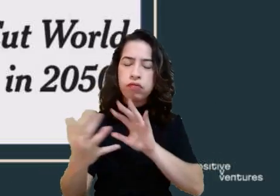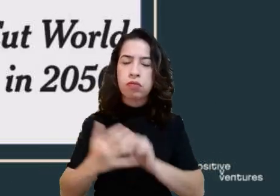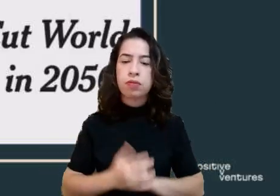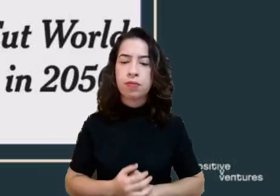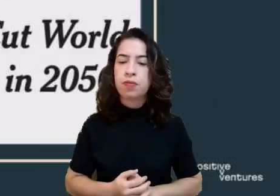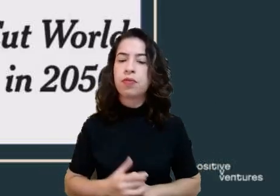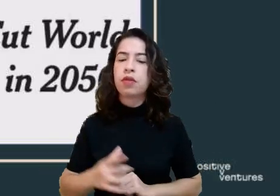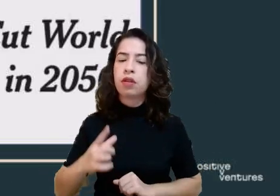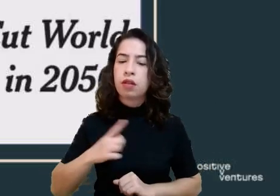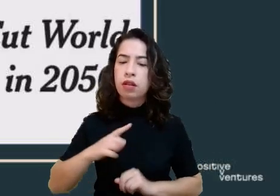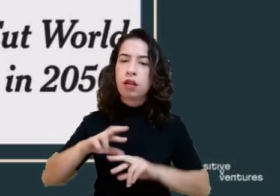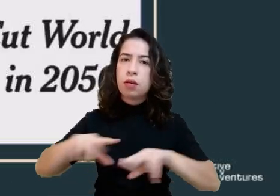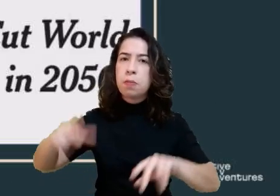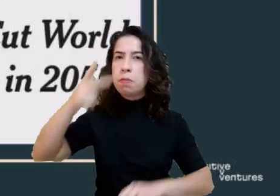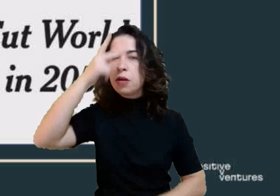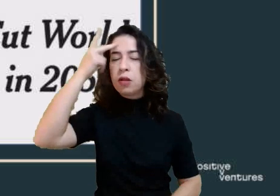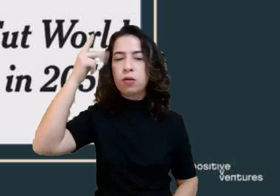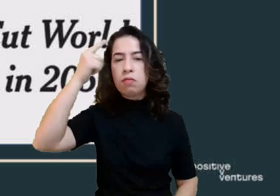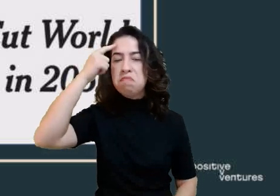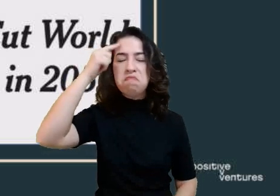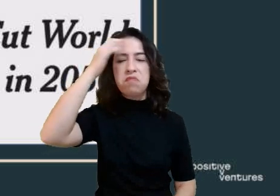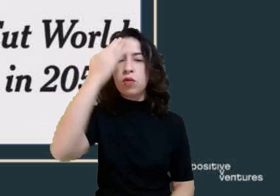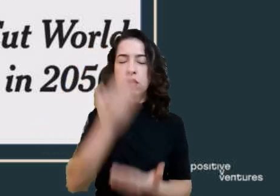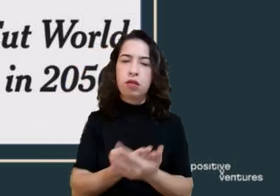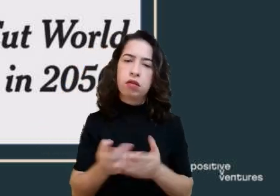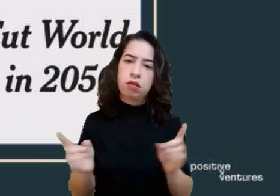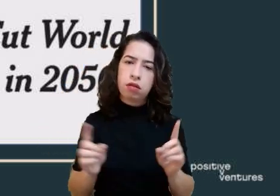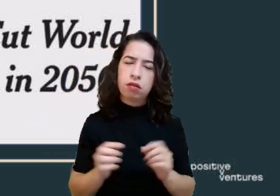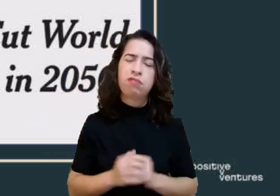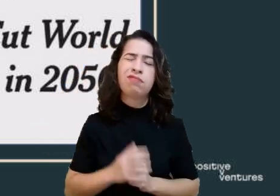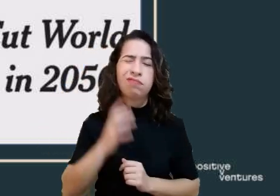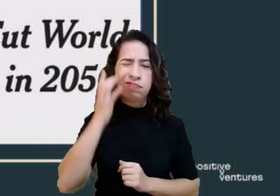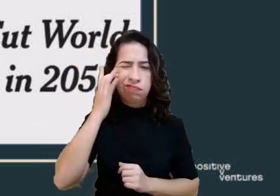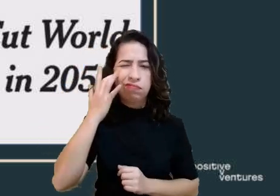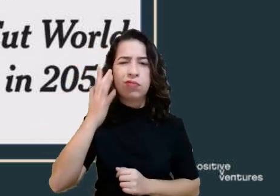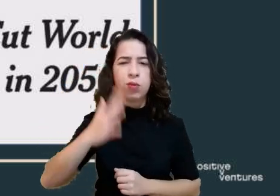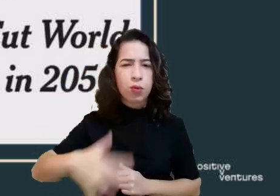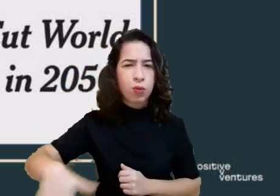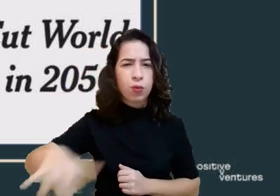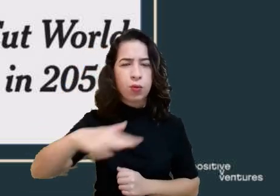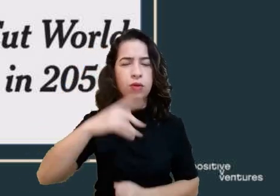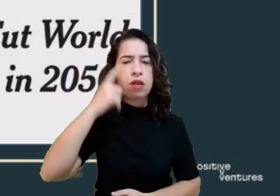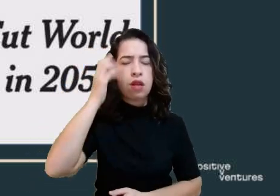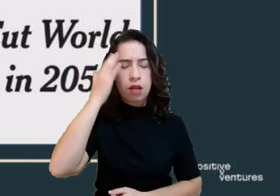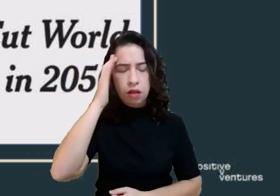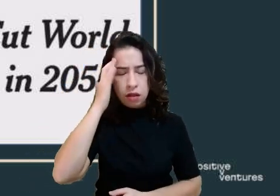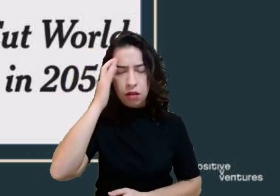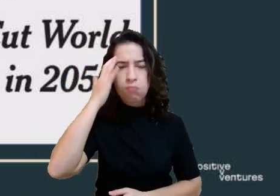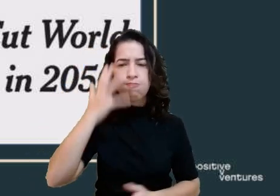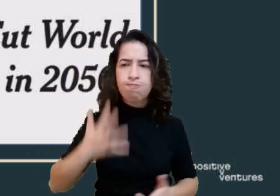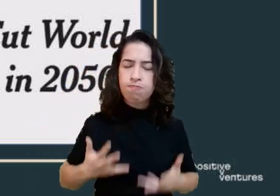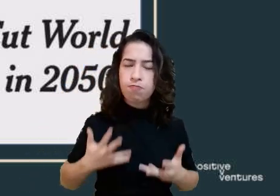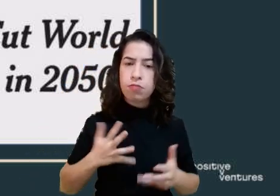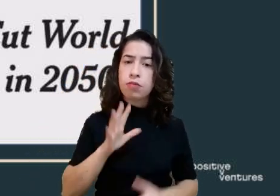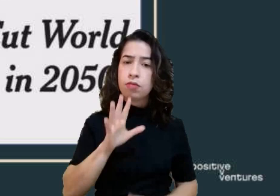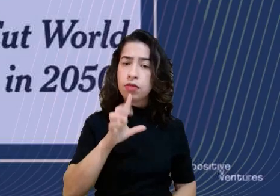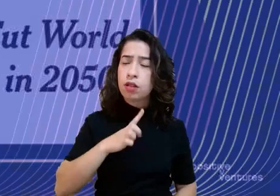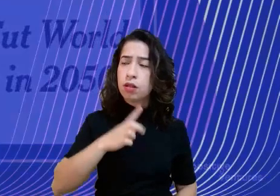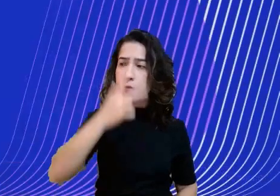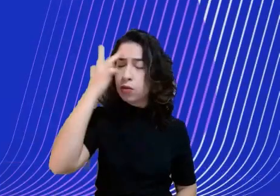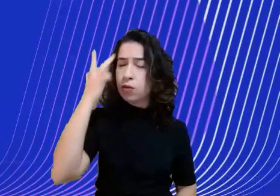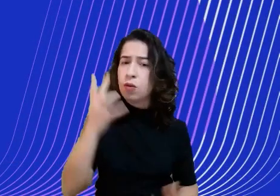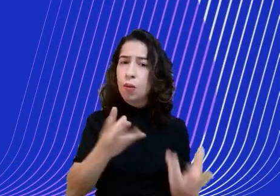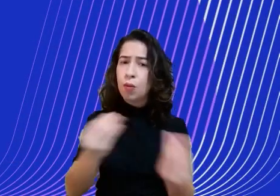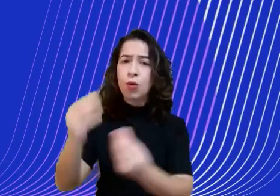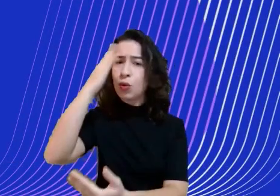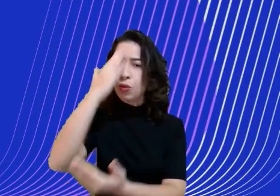And also are the skeptical ones. I think that everyone here is aware of this, is engaged, but there are a lot of people